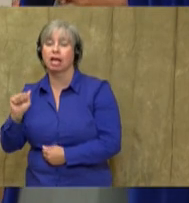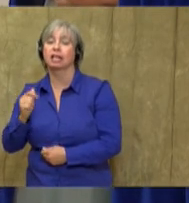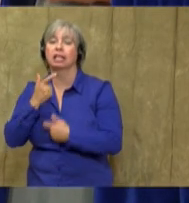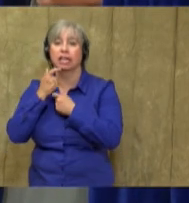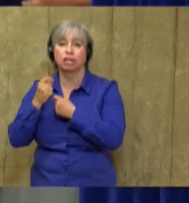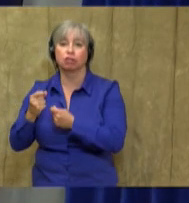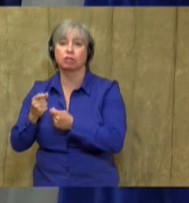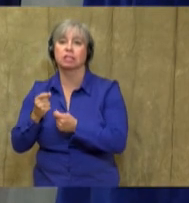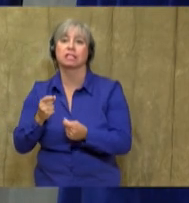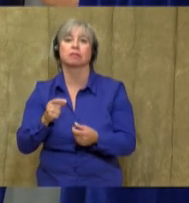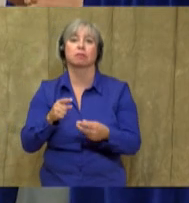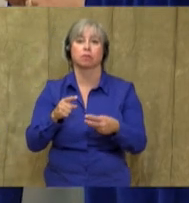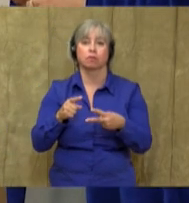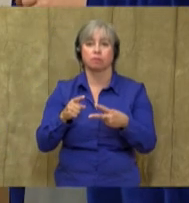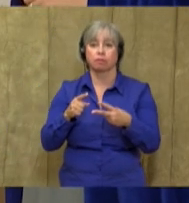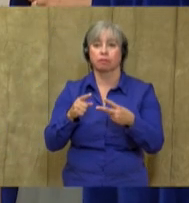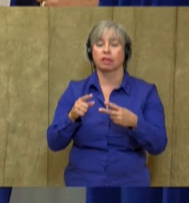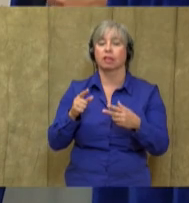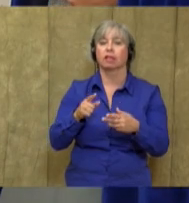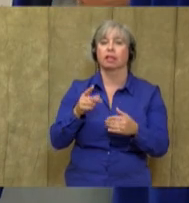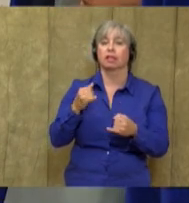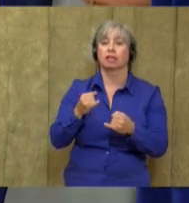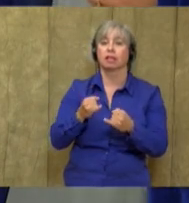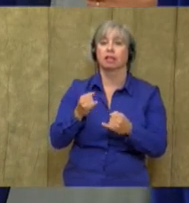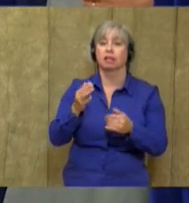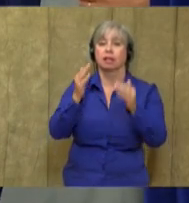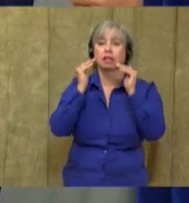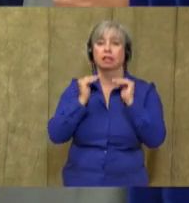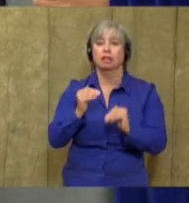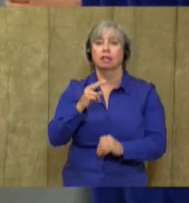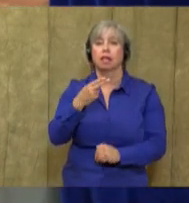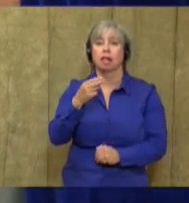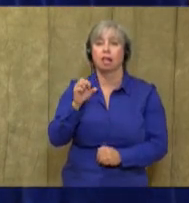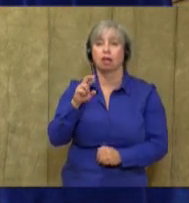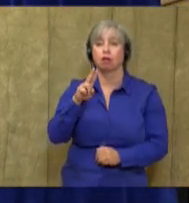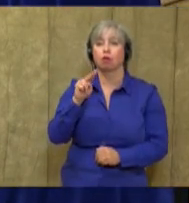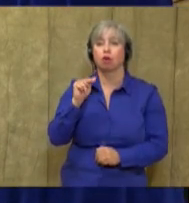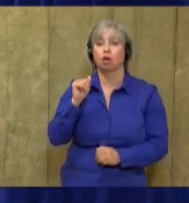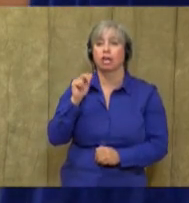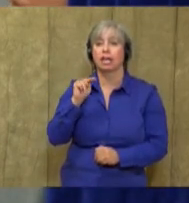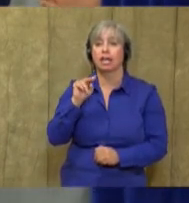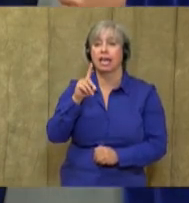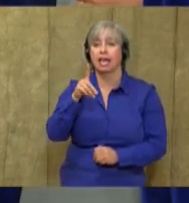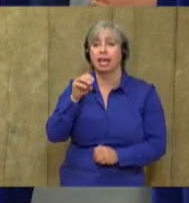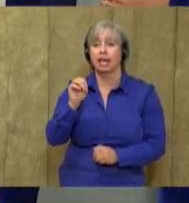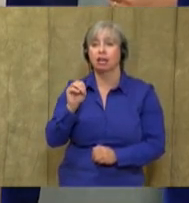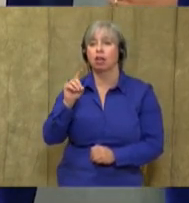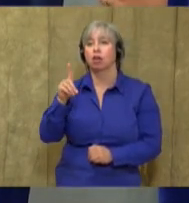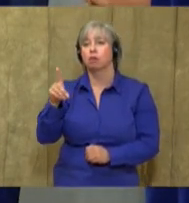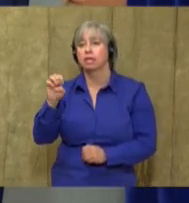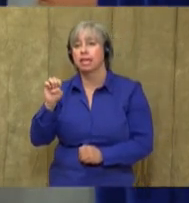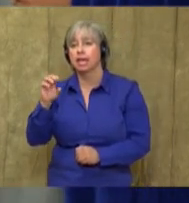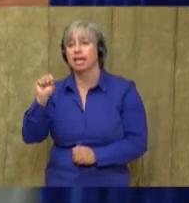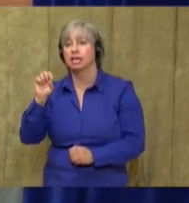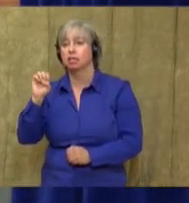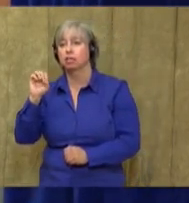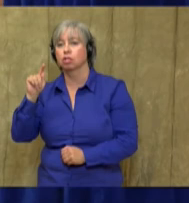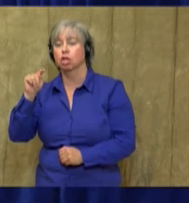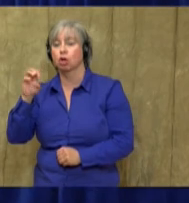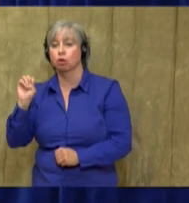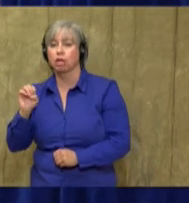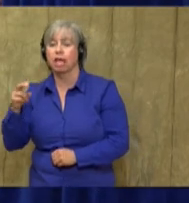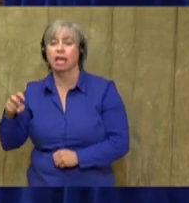Soto. Hernando de Soto, a 16th century Spanish explorer who is going to travel nearly